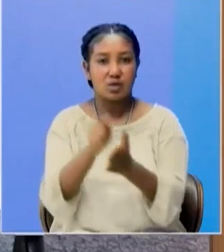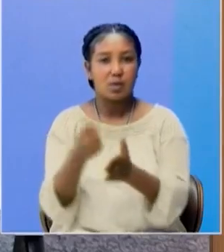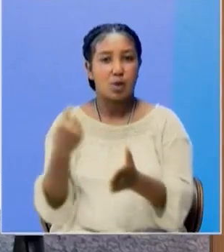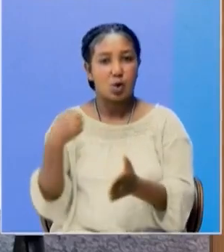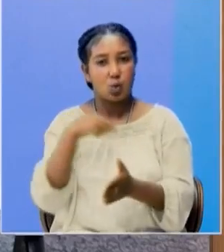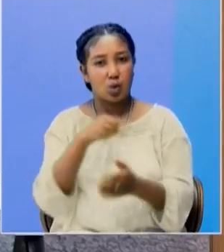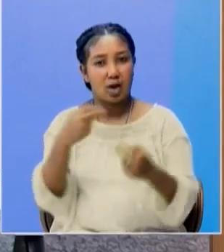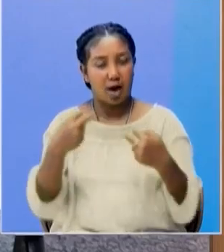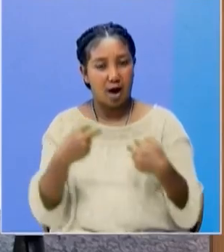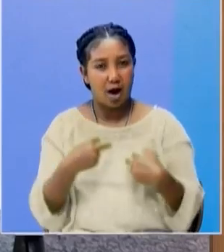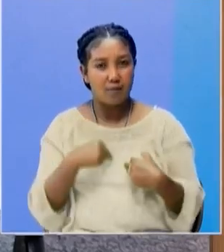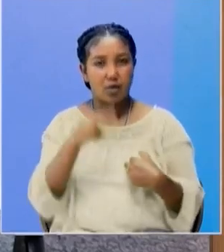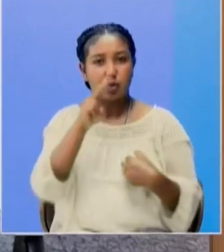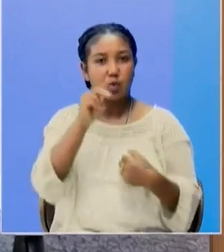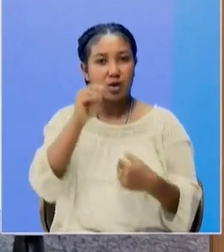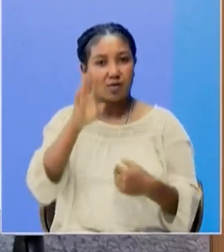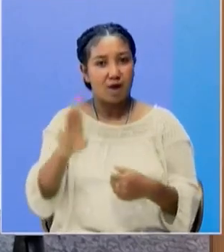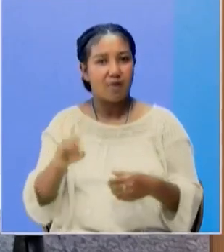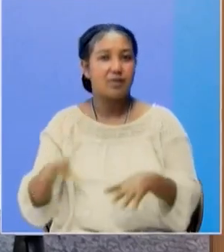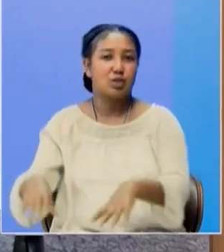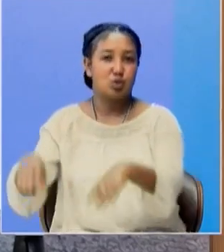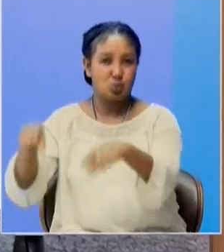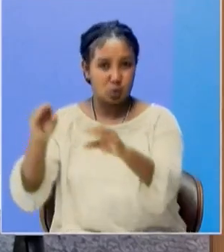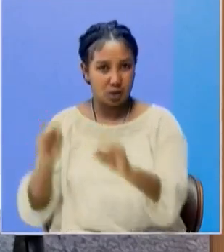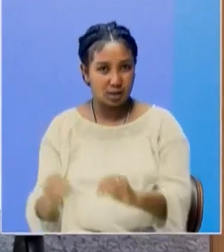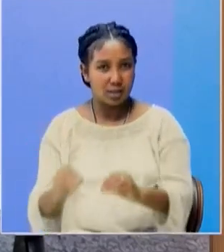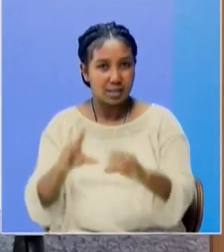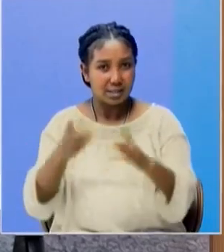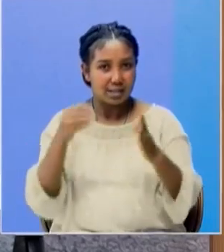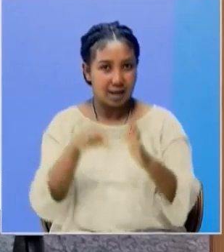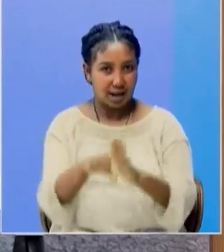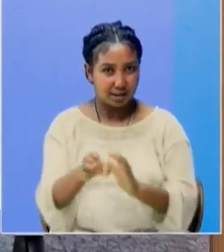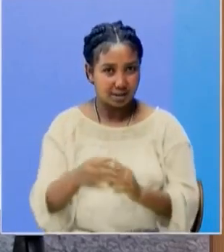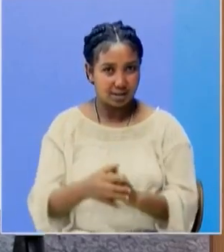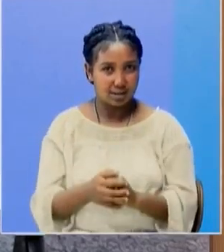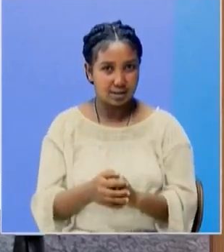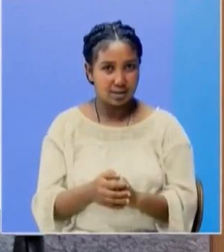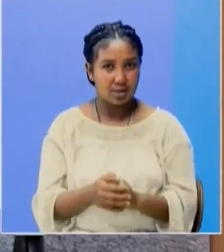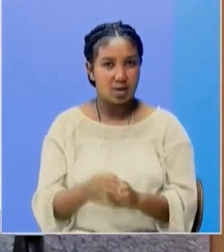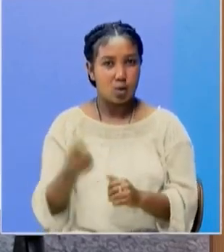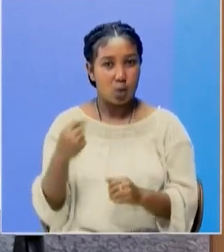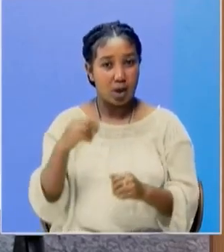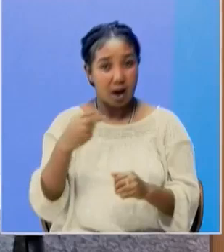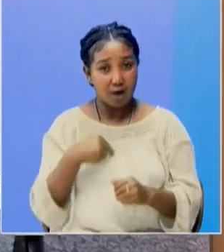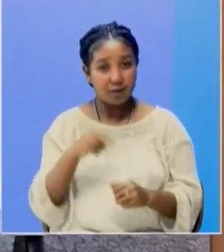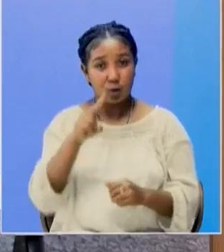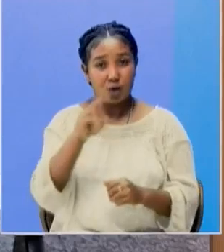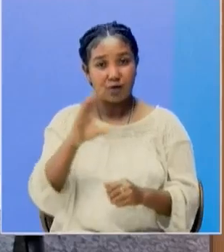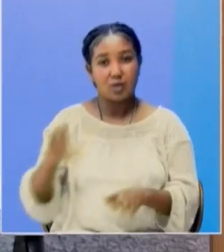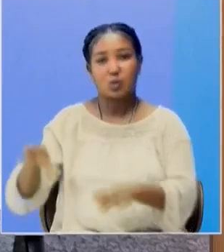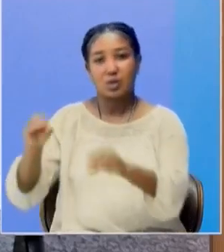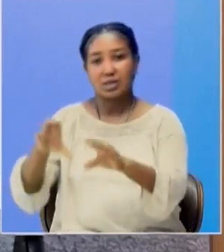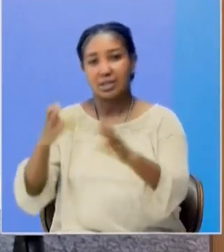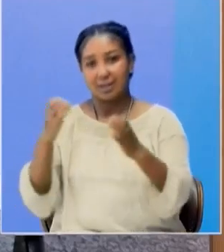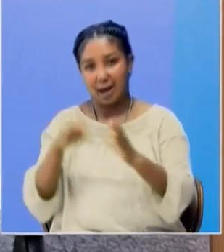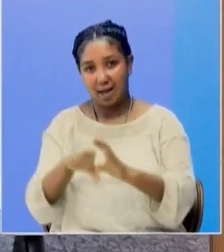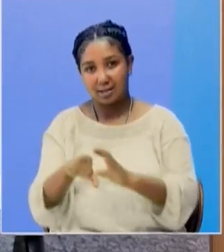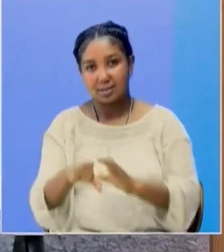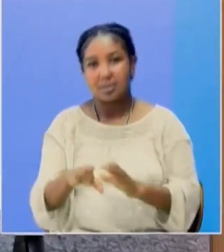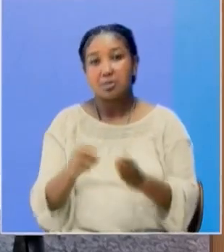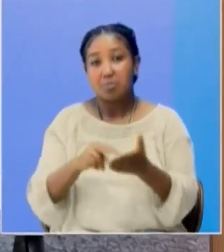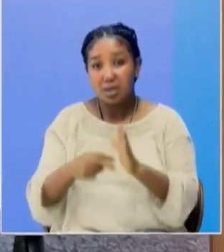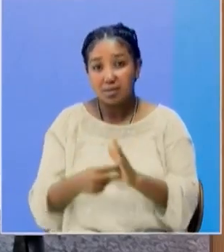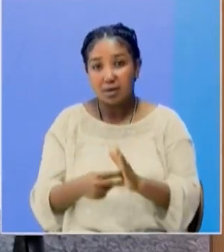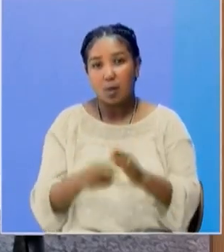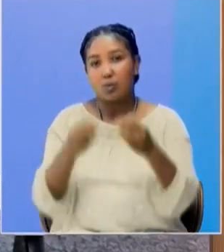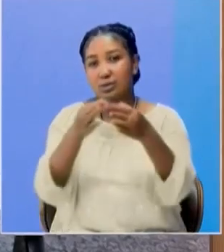we have 25 students in this class. We have 25 students in this class. This means